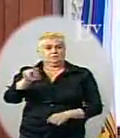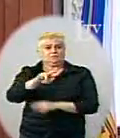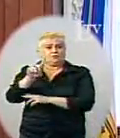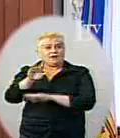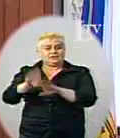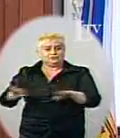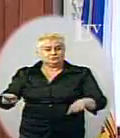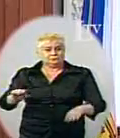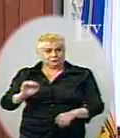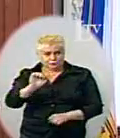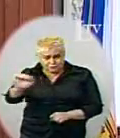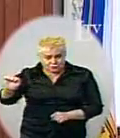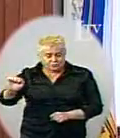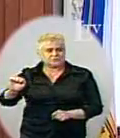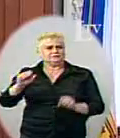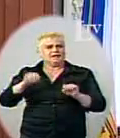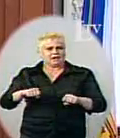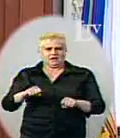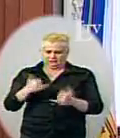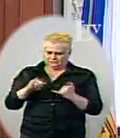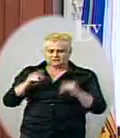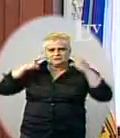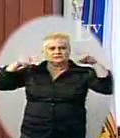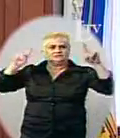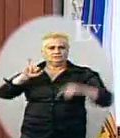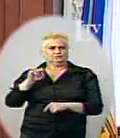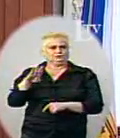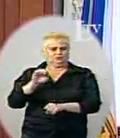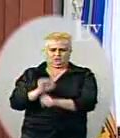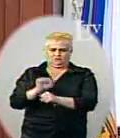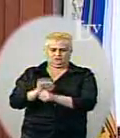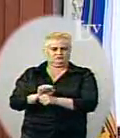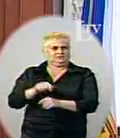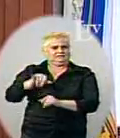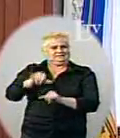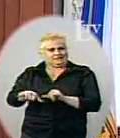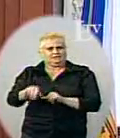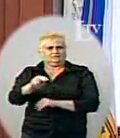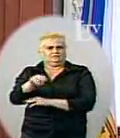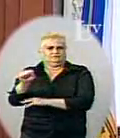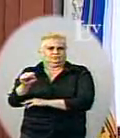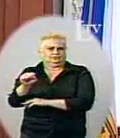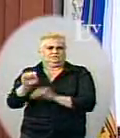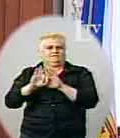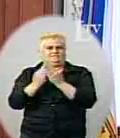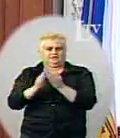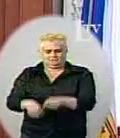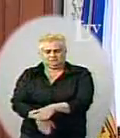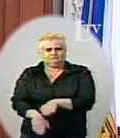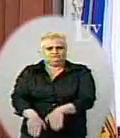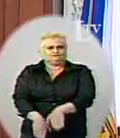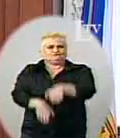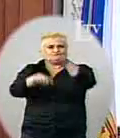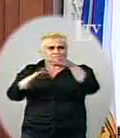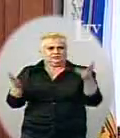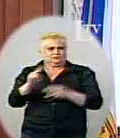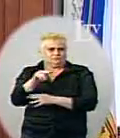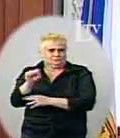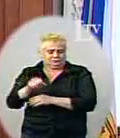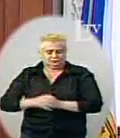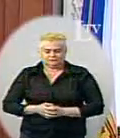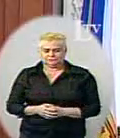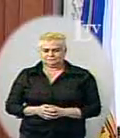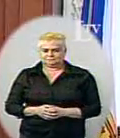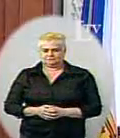and raise their families here at home. My government has been relentless